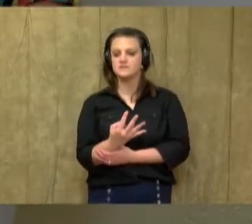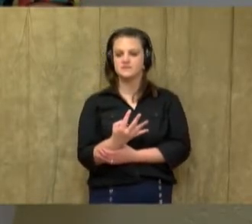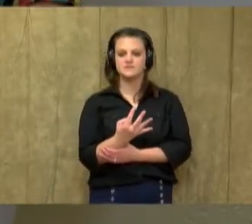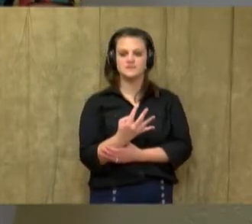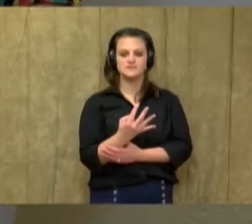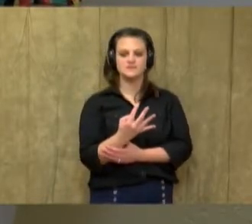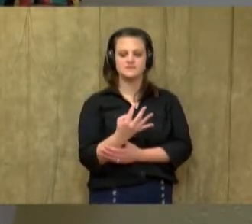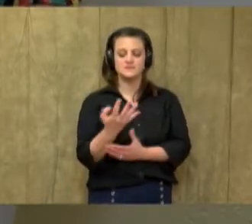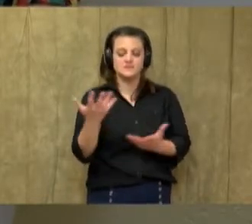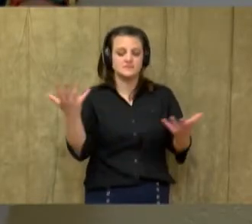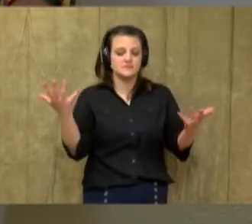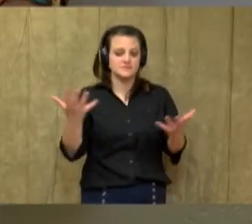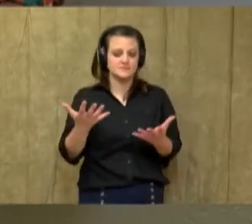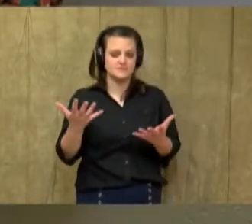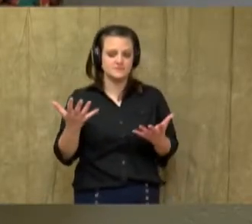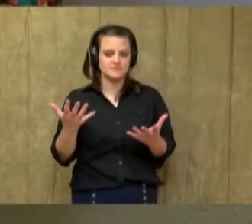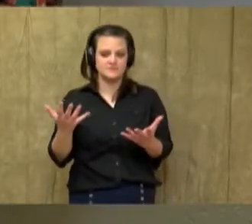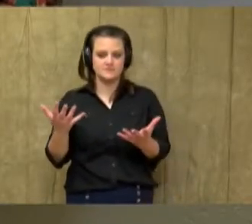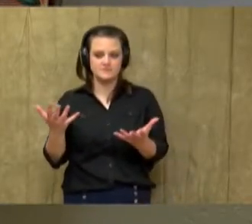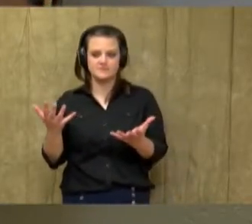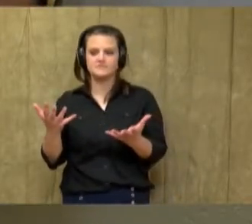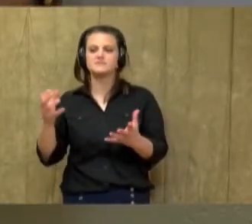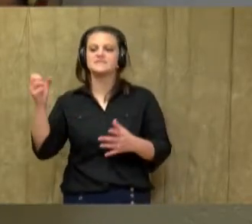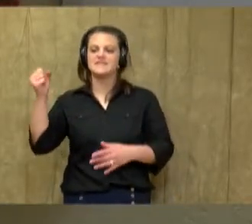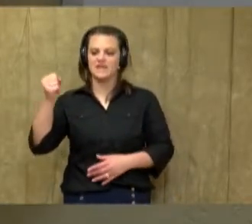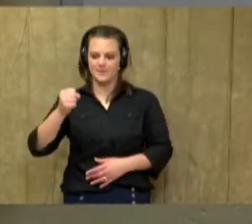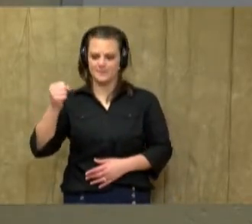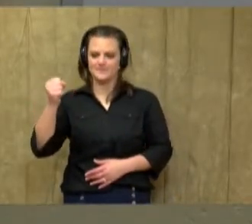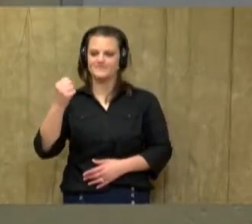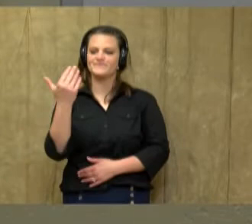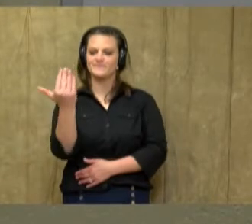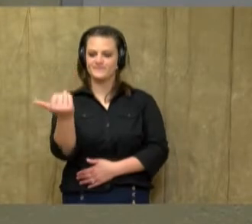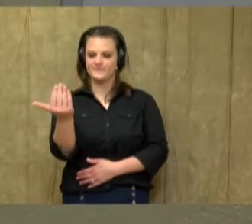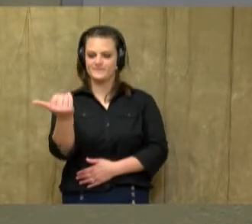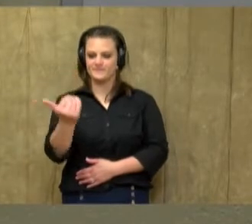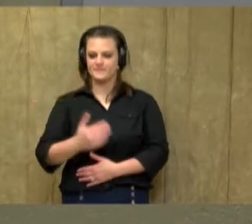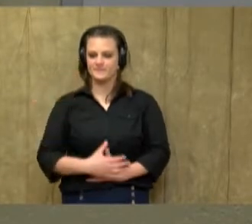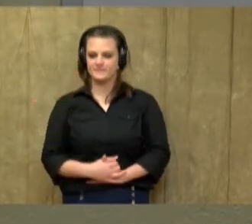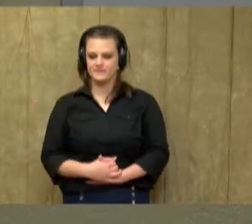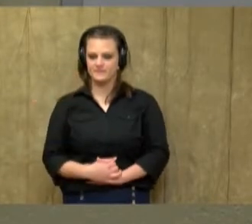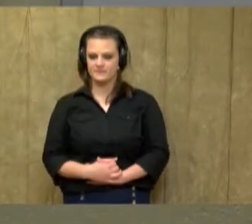3/4 is, yeah, 15.